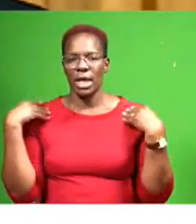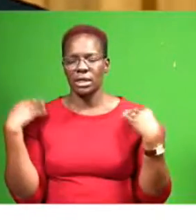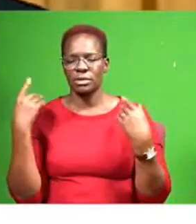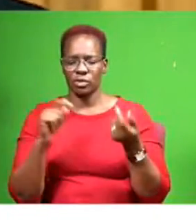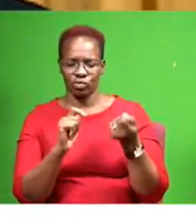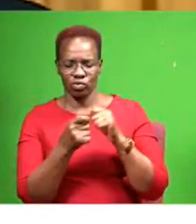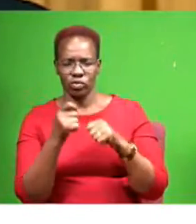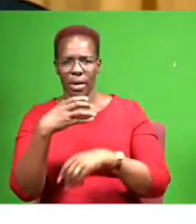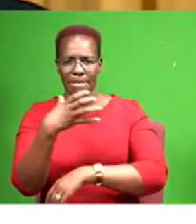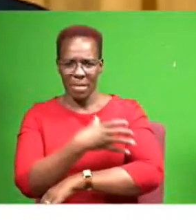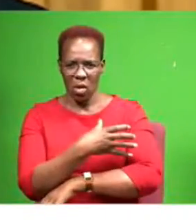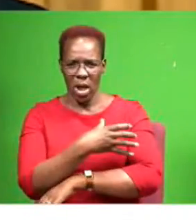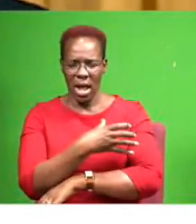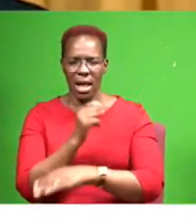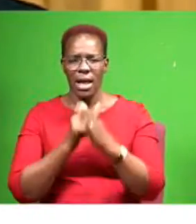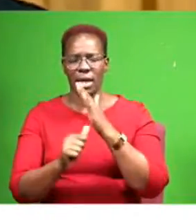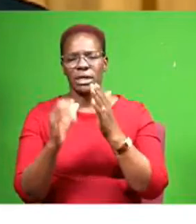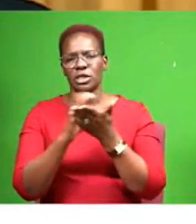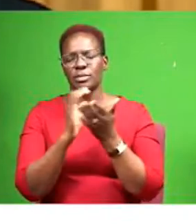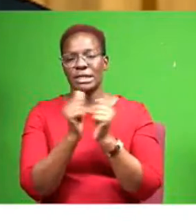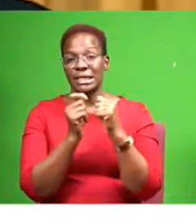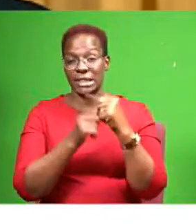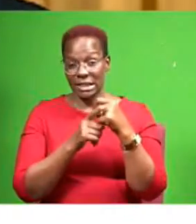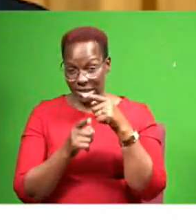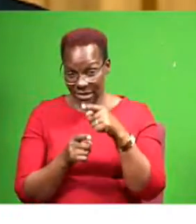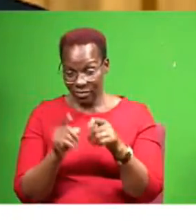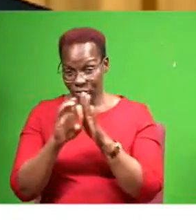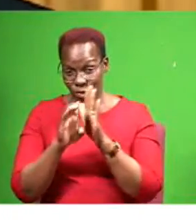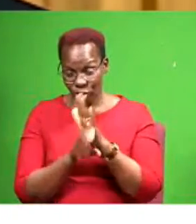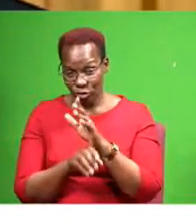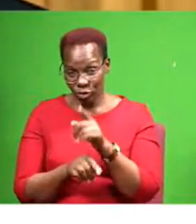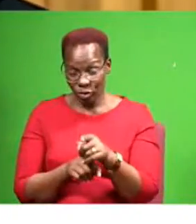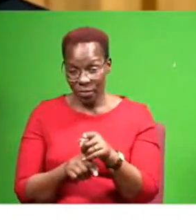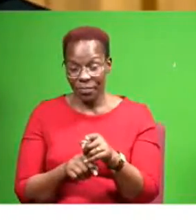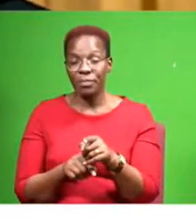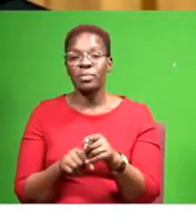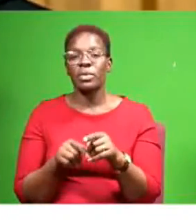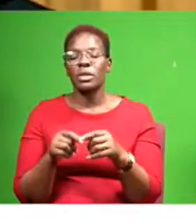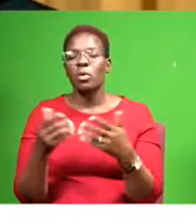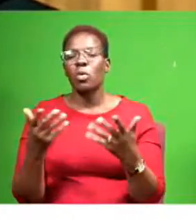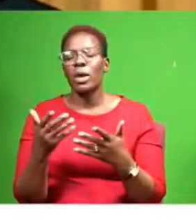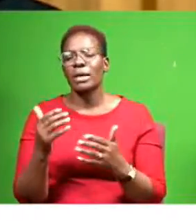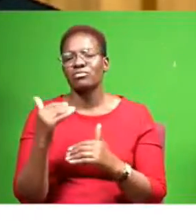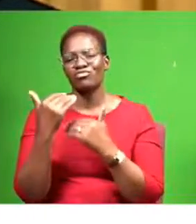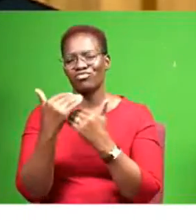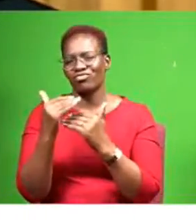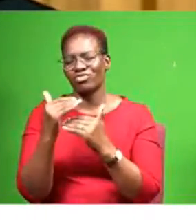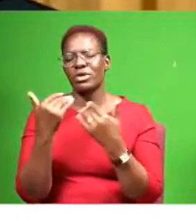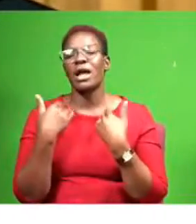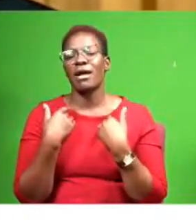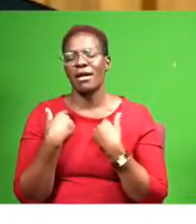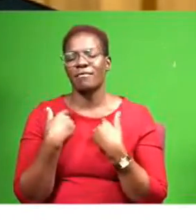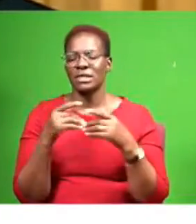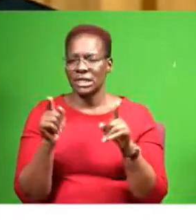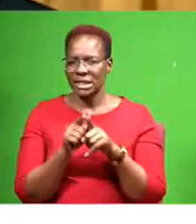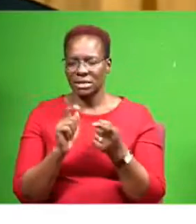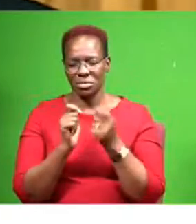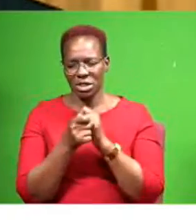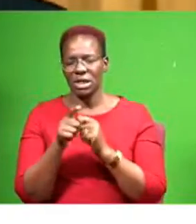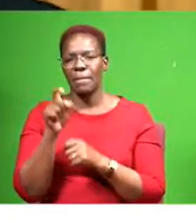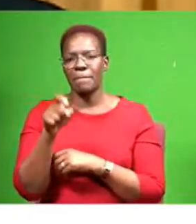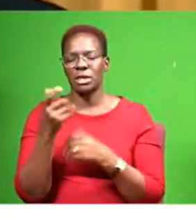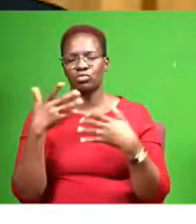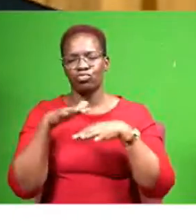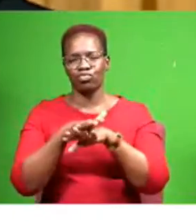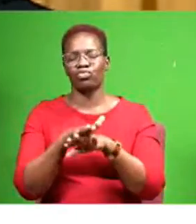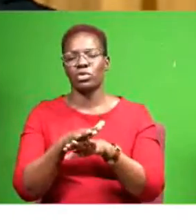amendment powers under Chapter 16 of the Constitution is impliedly limited, as such amendment must conform